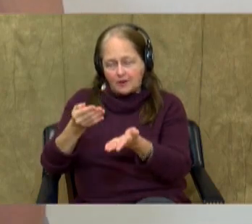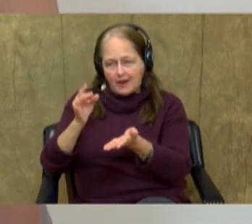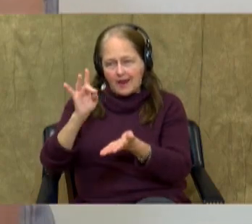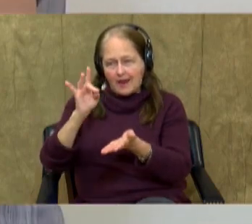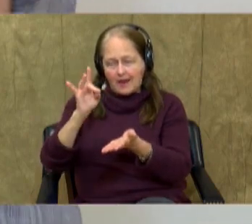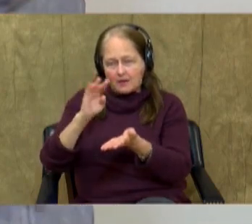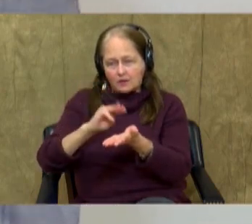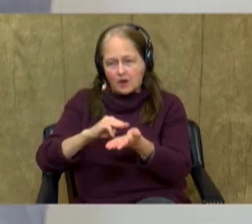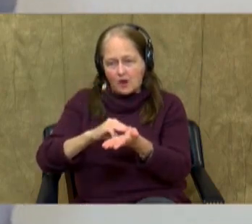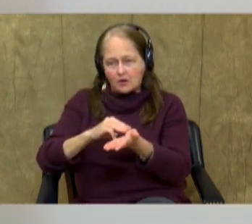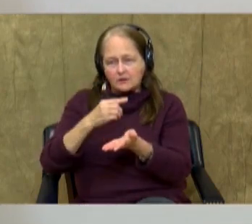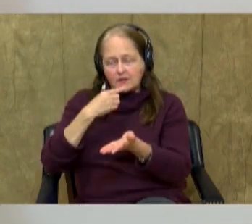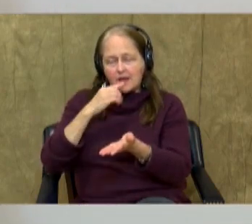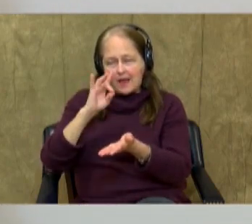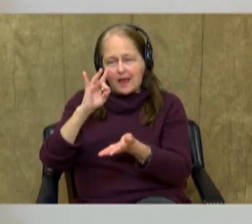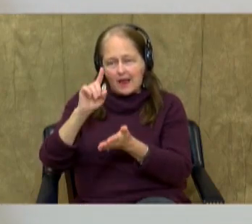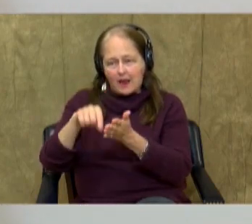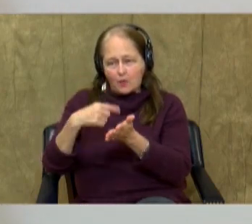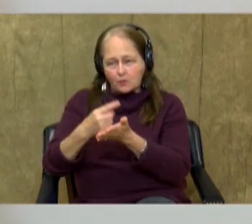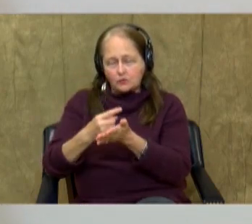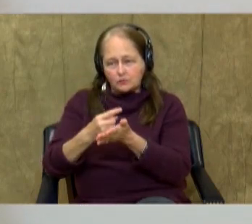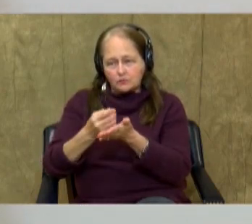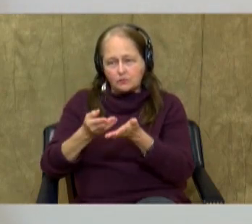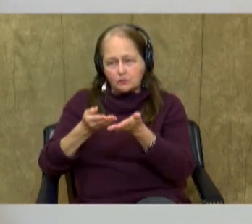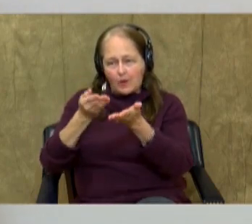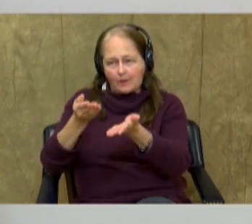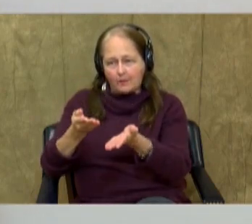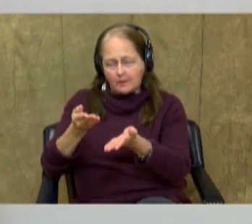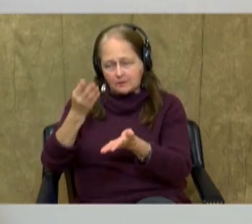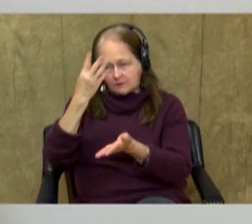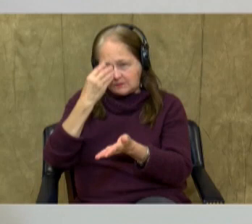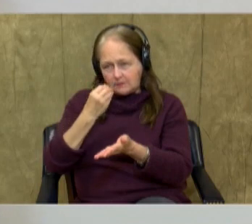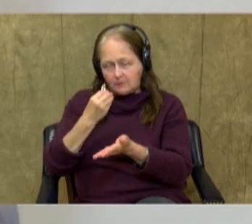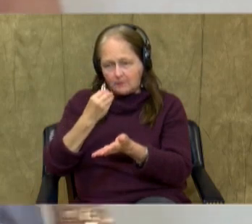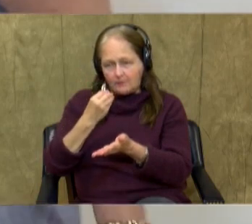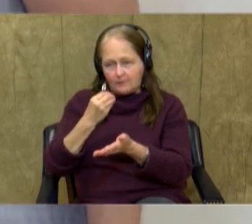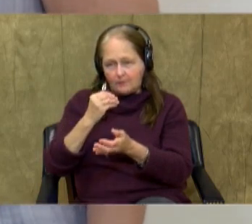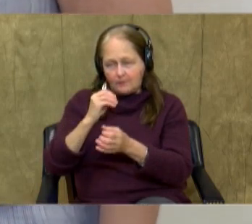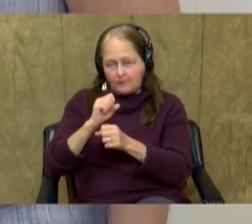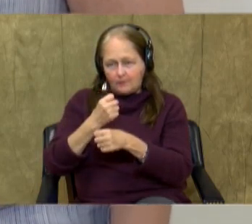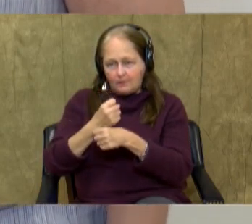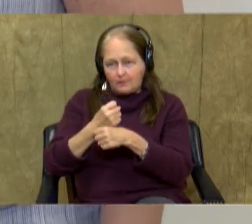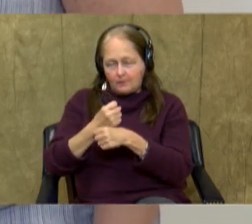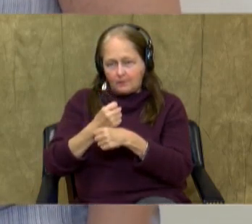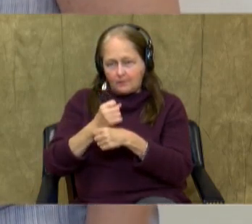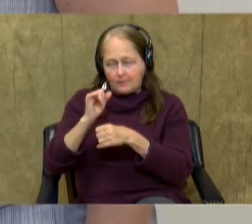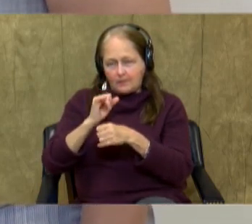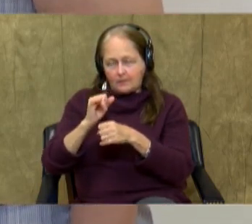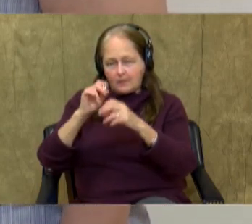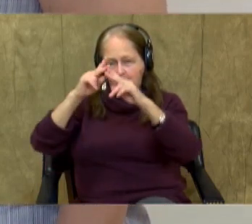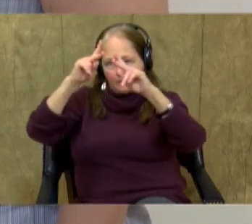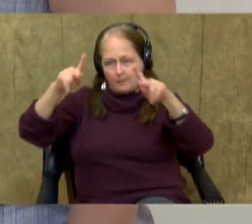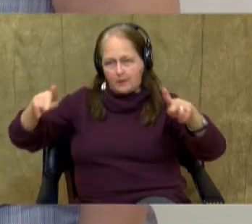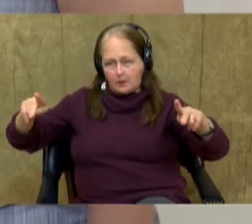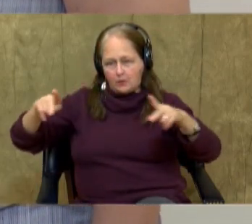that data is accurate. And notice it goes like this, making almost a pyramid or triangle. That's